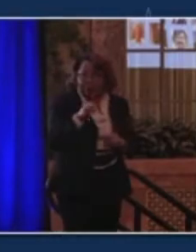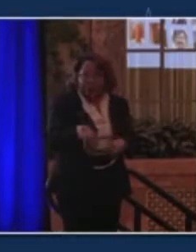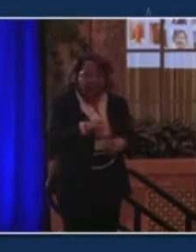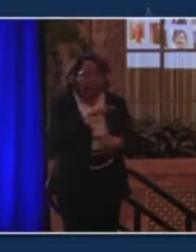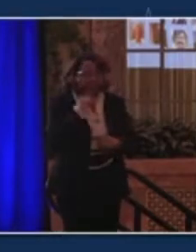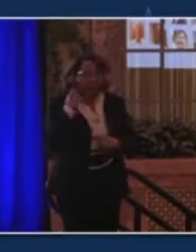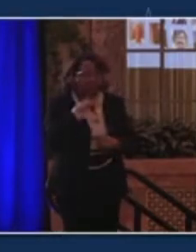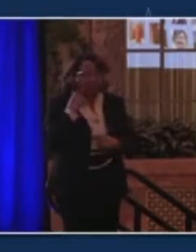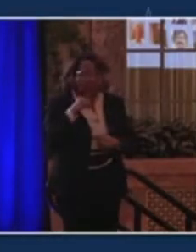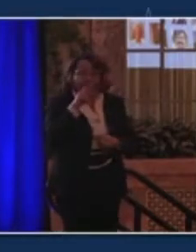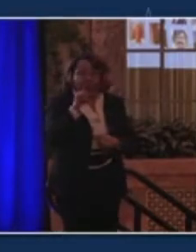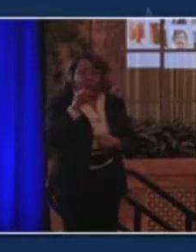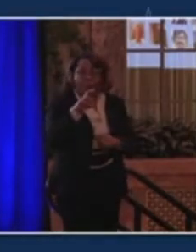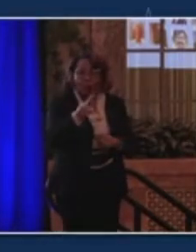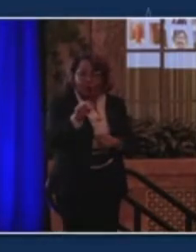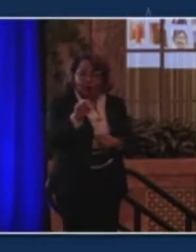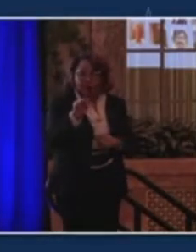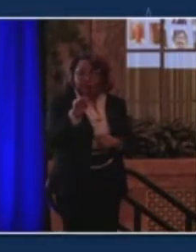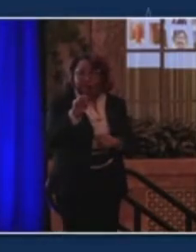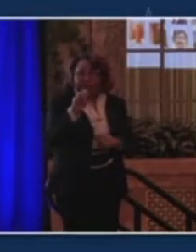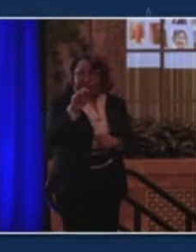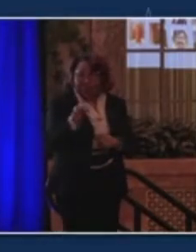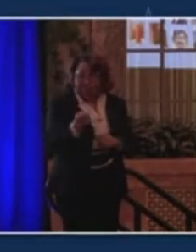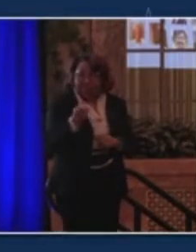Reverend Walter Slim Coleman,